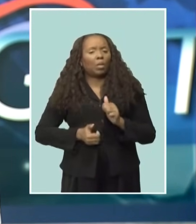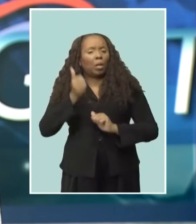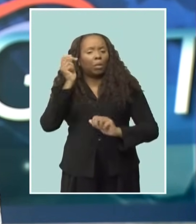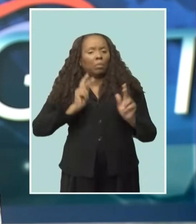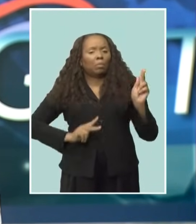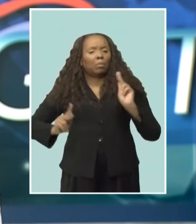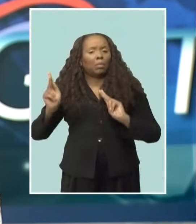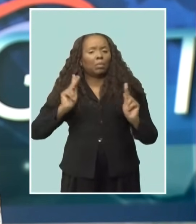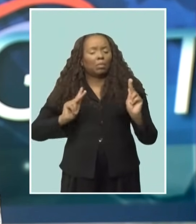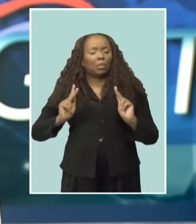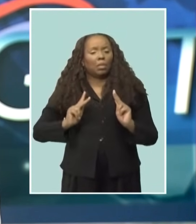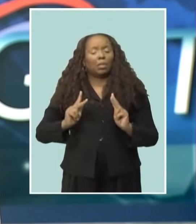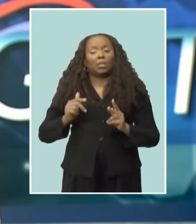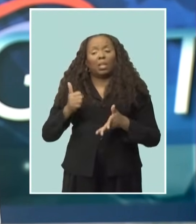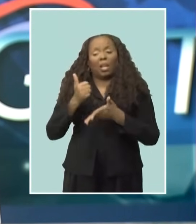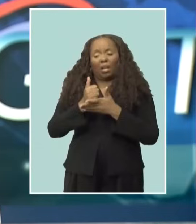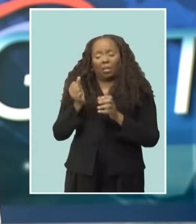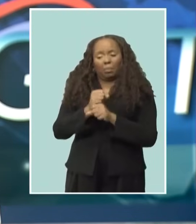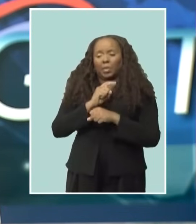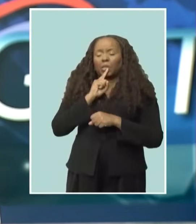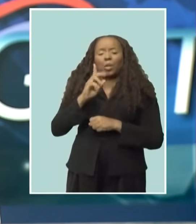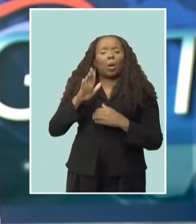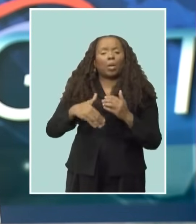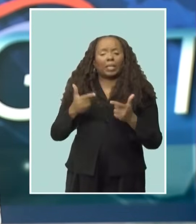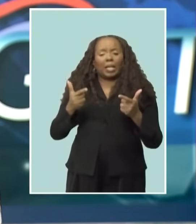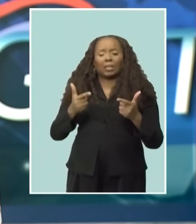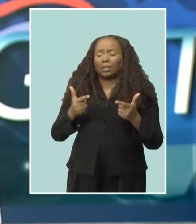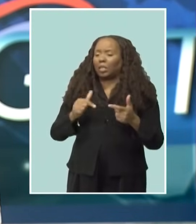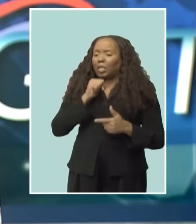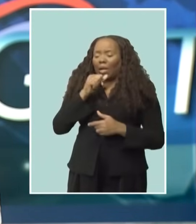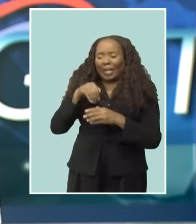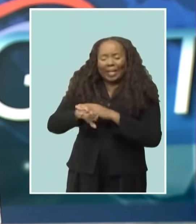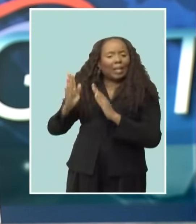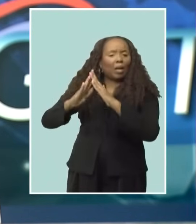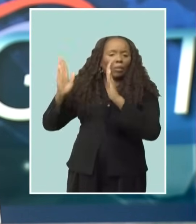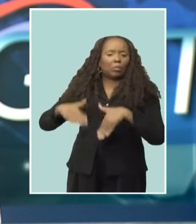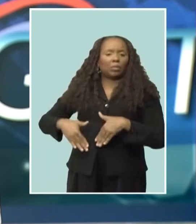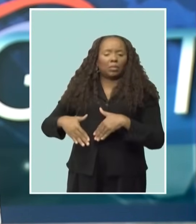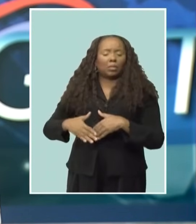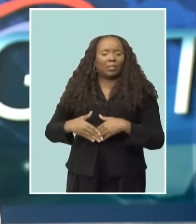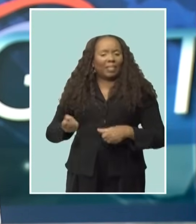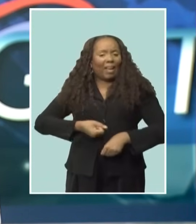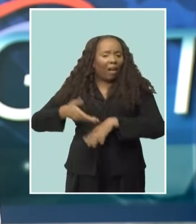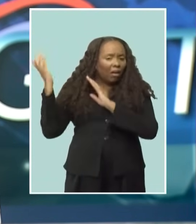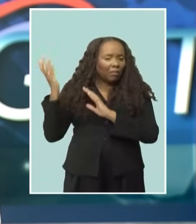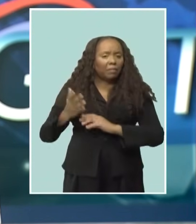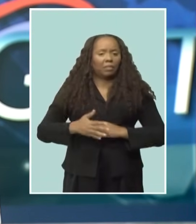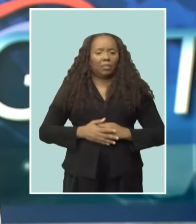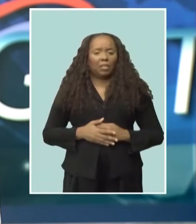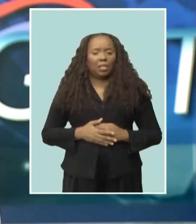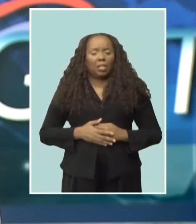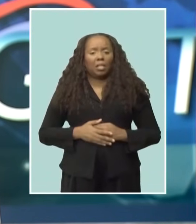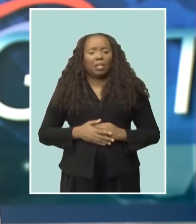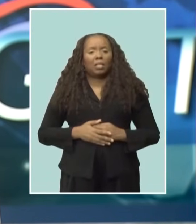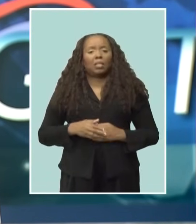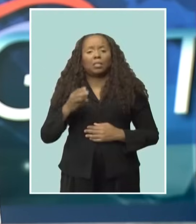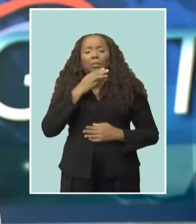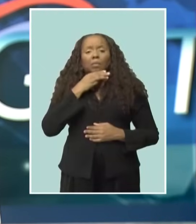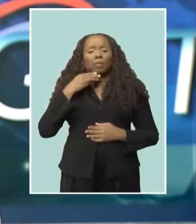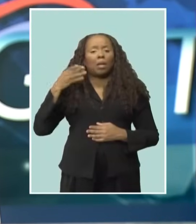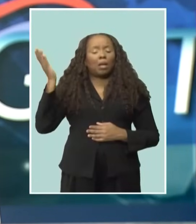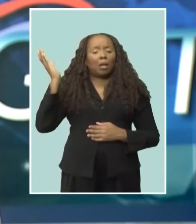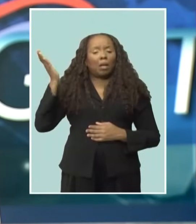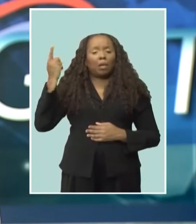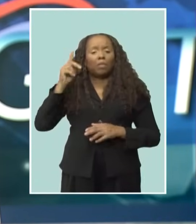role to get the guns out of their houses and off the streets. Ms. Motley made the impassioned plea while delivering remarks at the